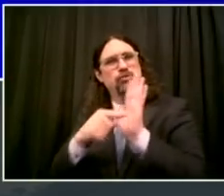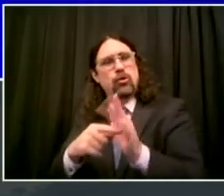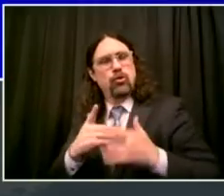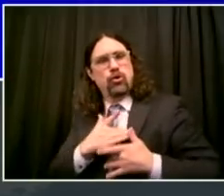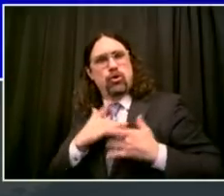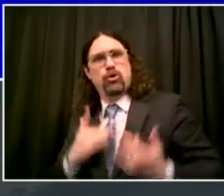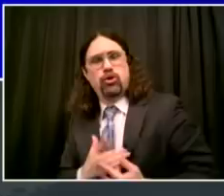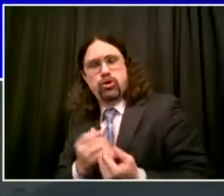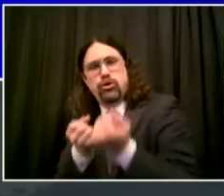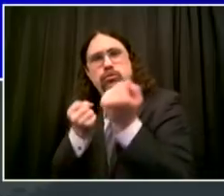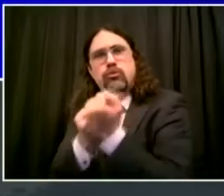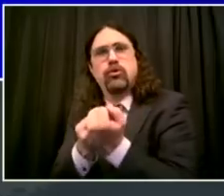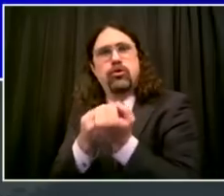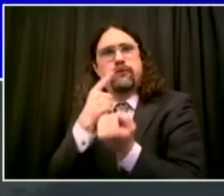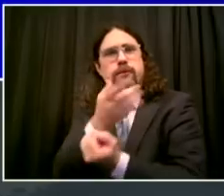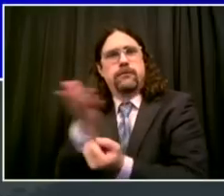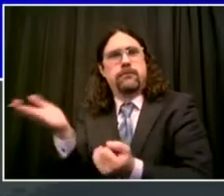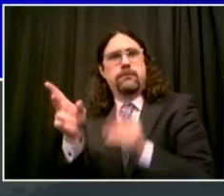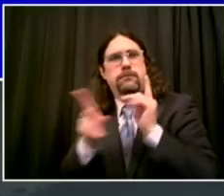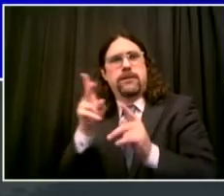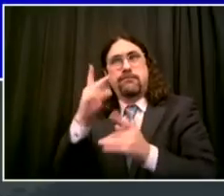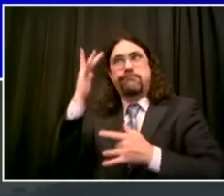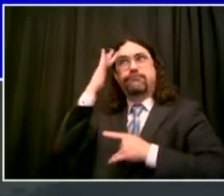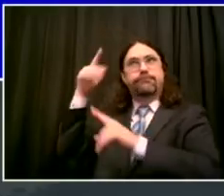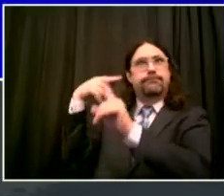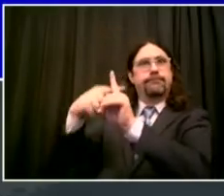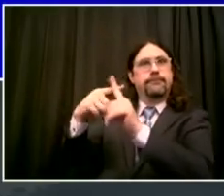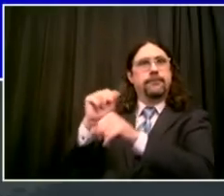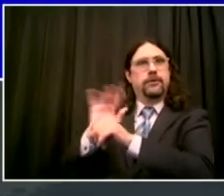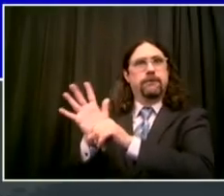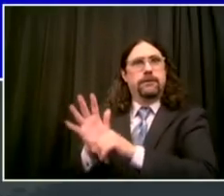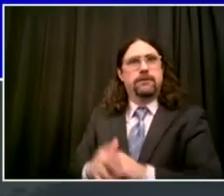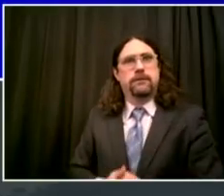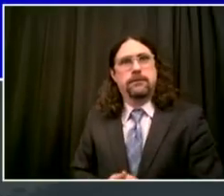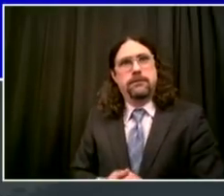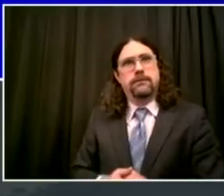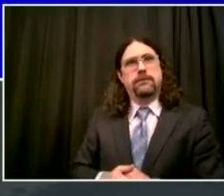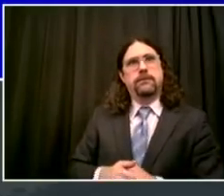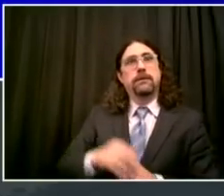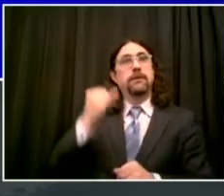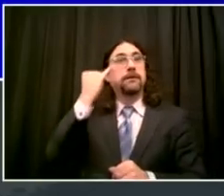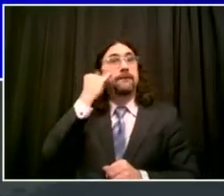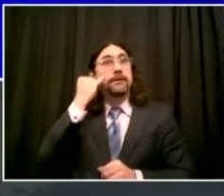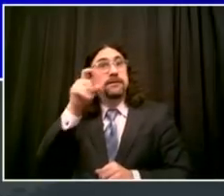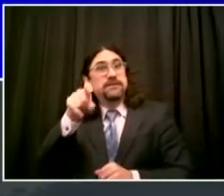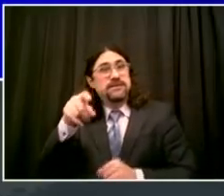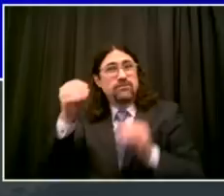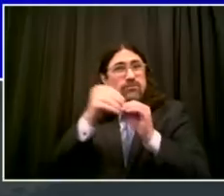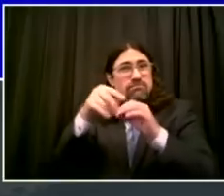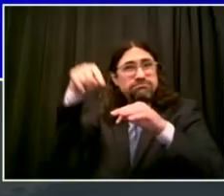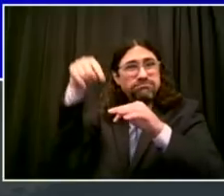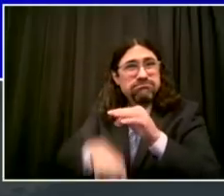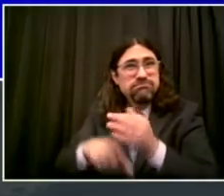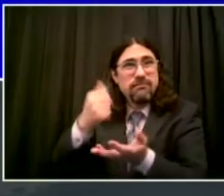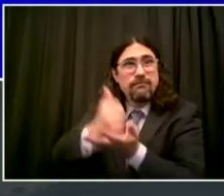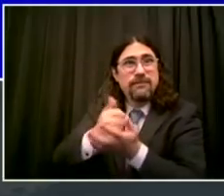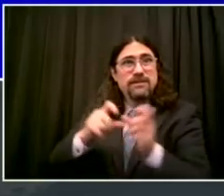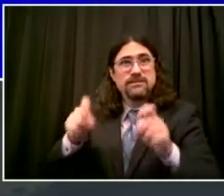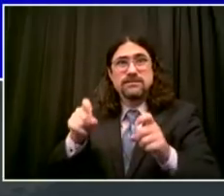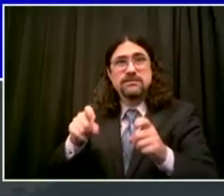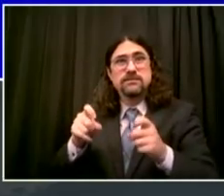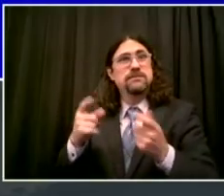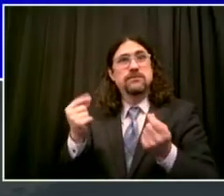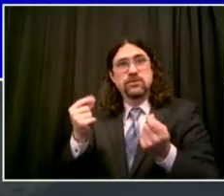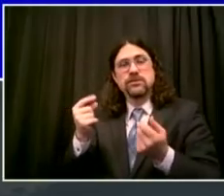a hotel with a medical monitoring system that we've set up to ensure that you're safe, and in doing so, to ensure that you can keep your family safe